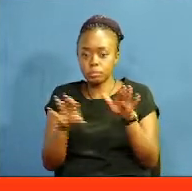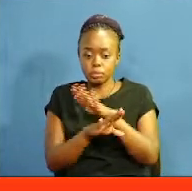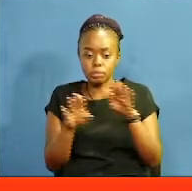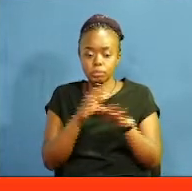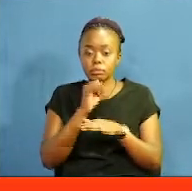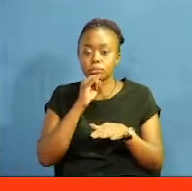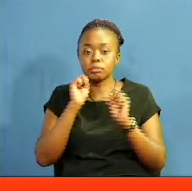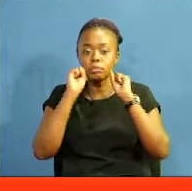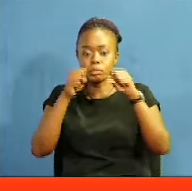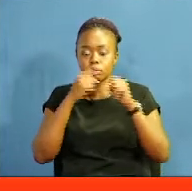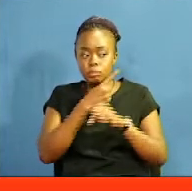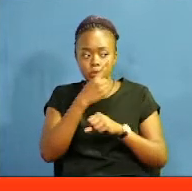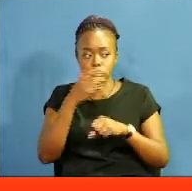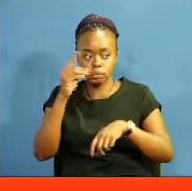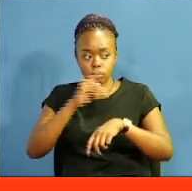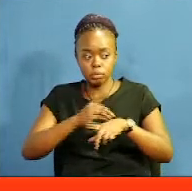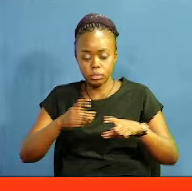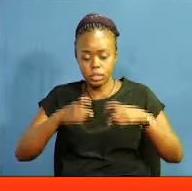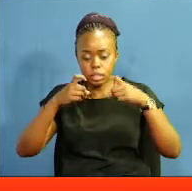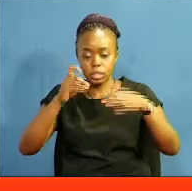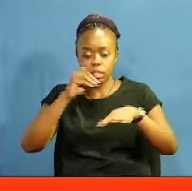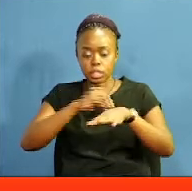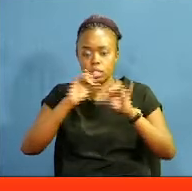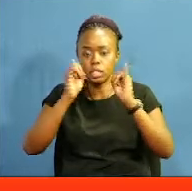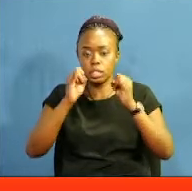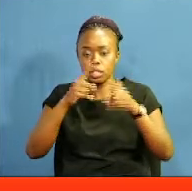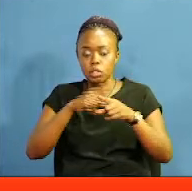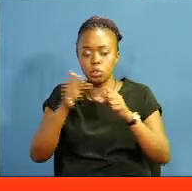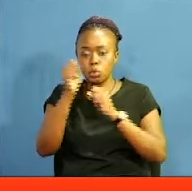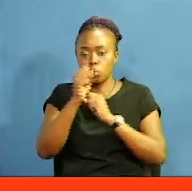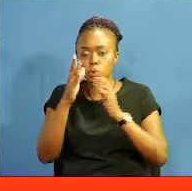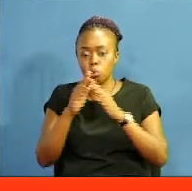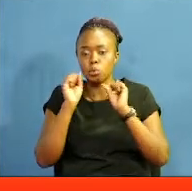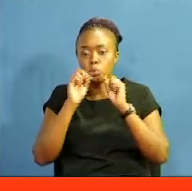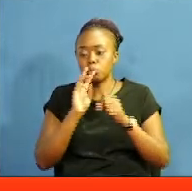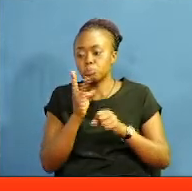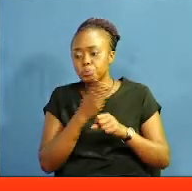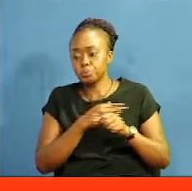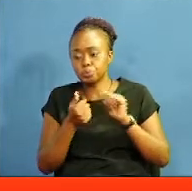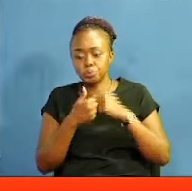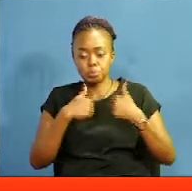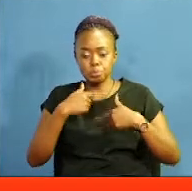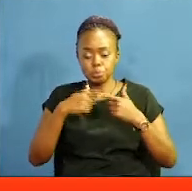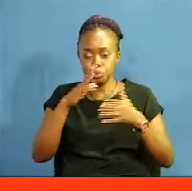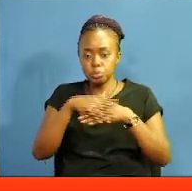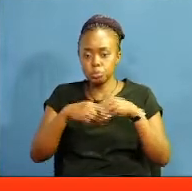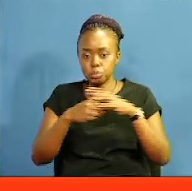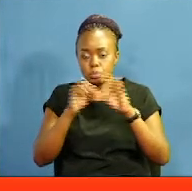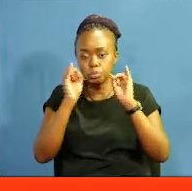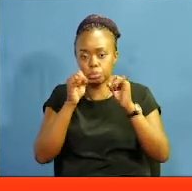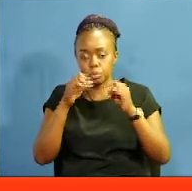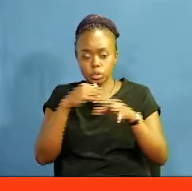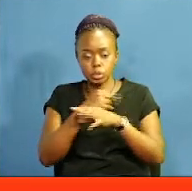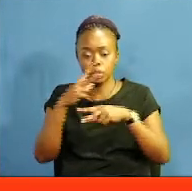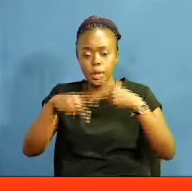everything is possible in politics, and each day provides new dynamics to politics. So we should be contemplating formation of